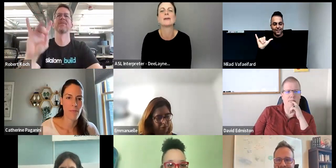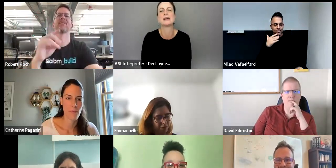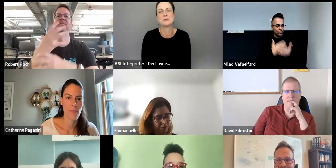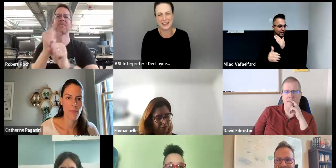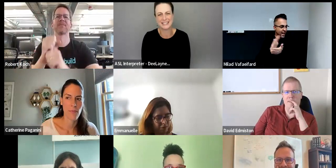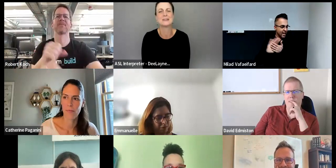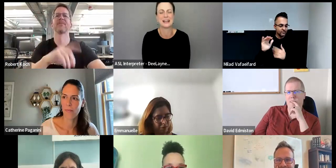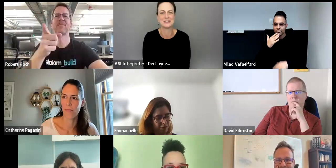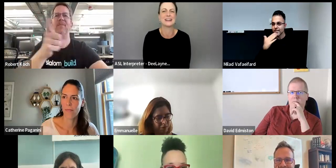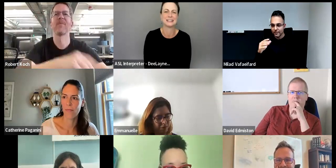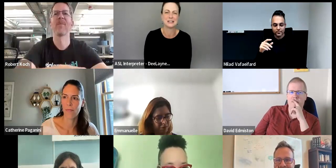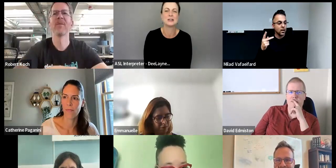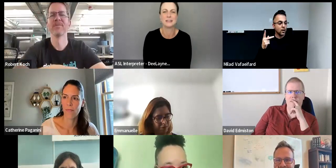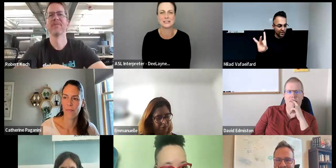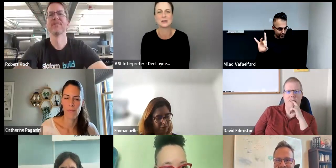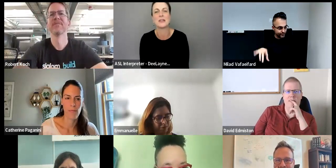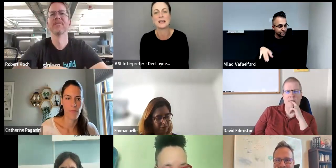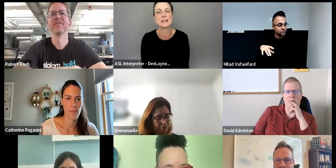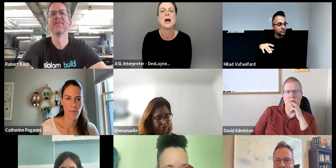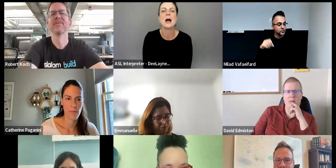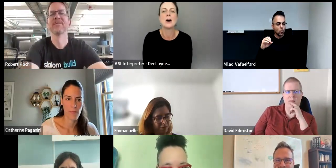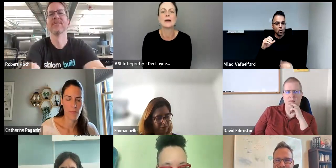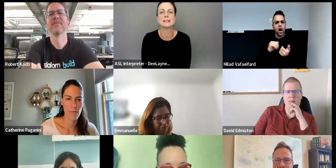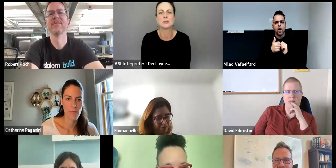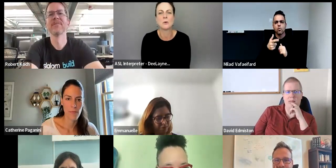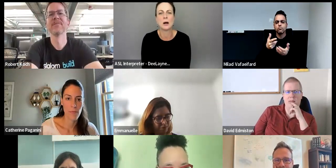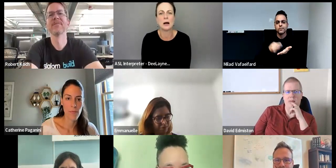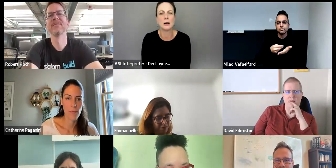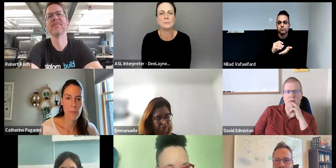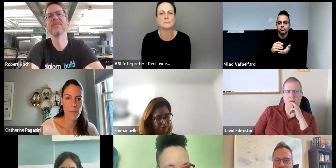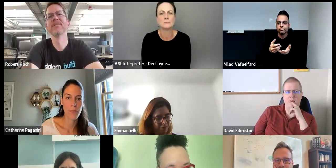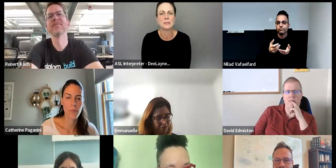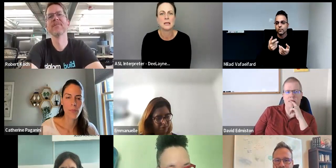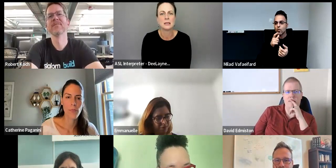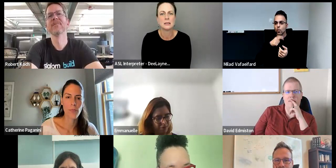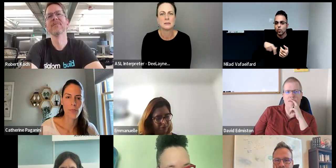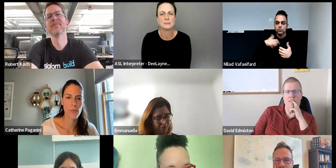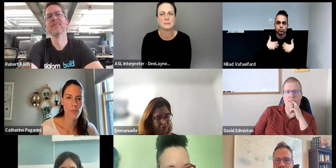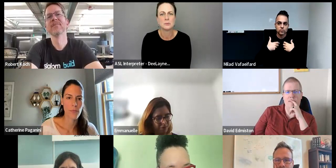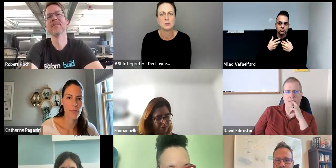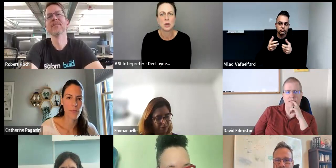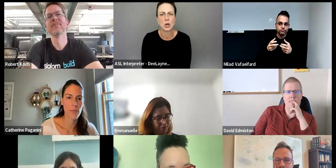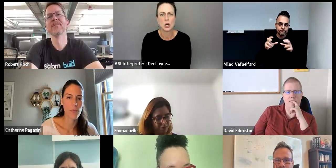for it. Okay, Kubernetes. Okay, great. Good, nice to know that, thanks. All right, so